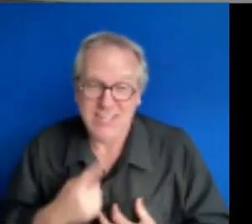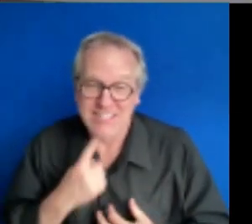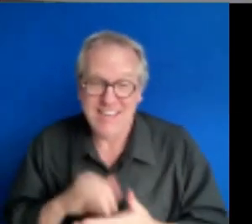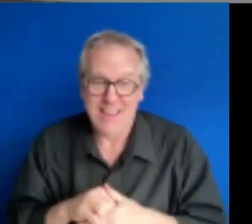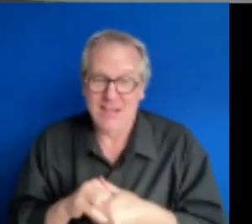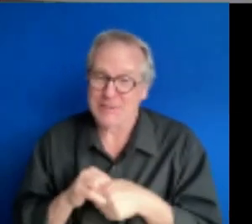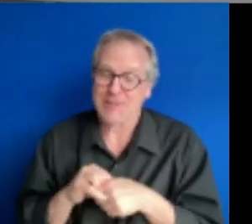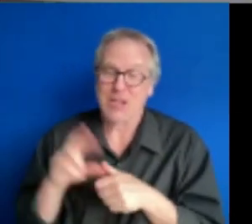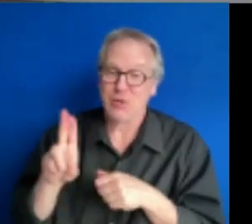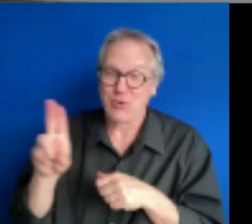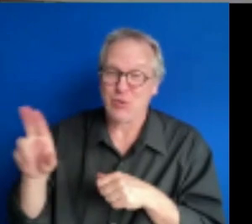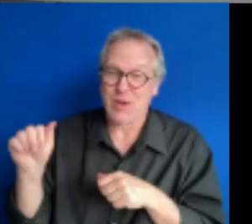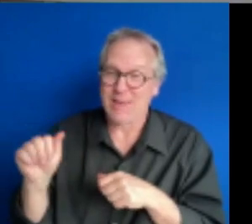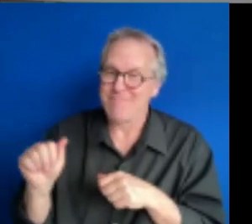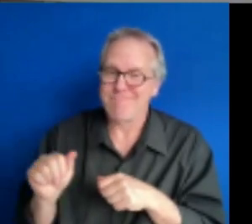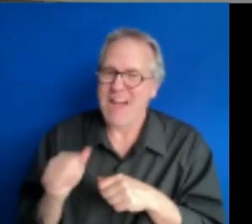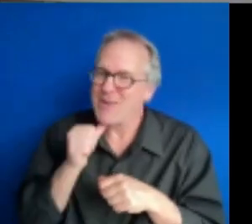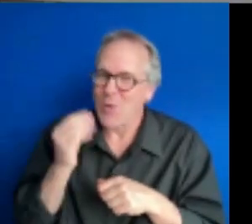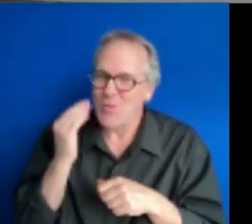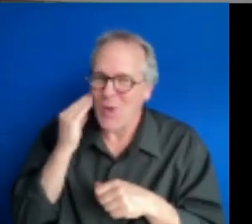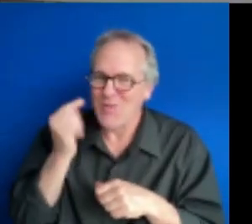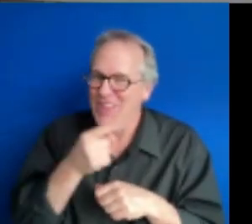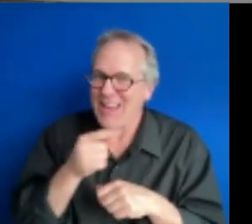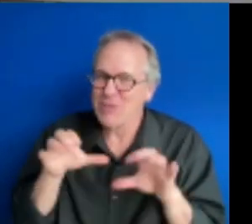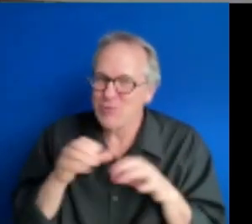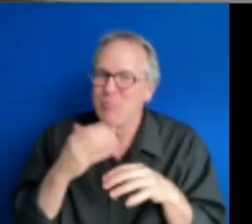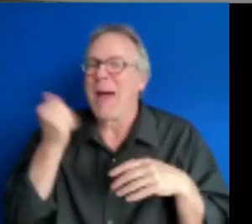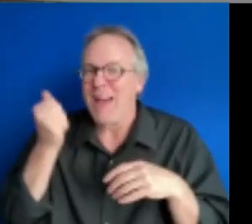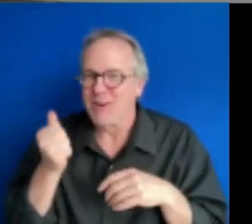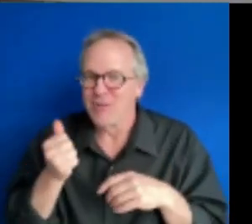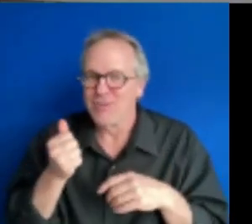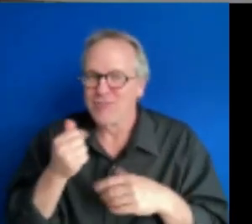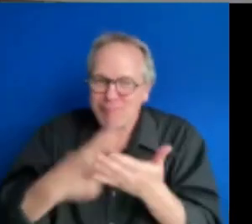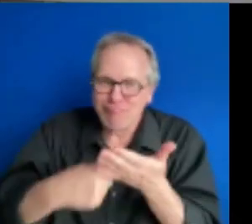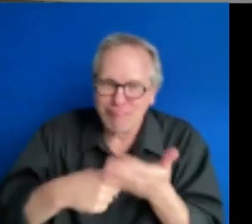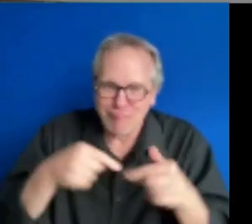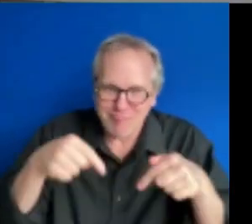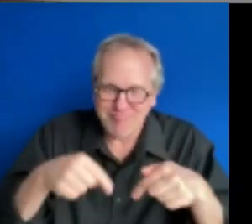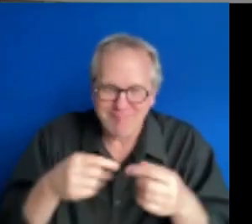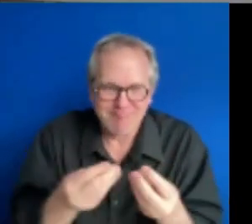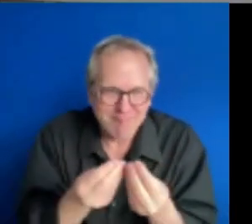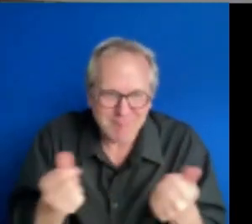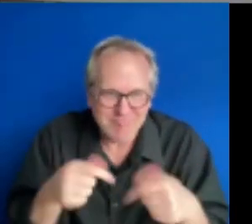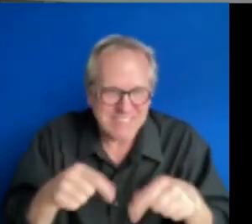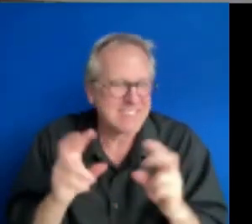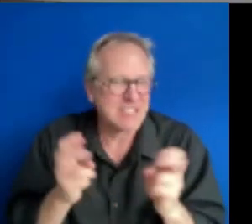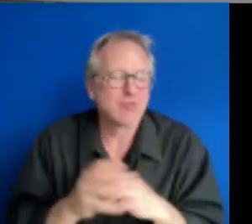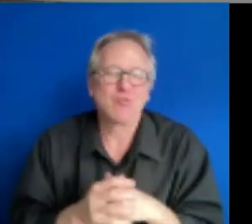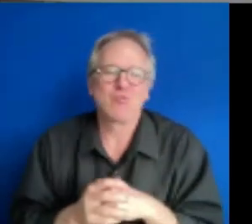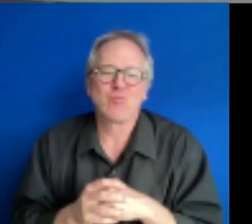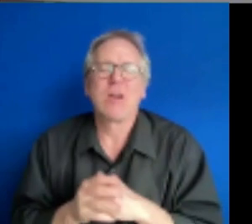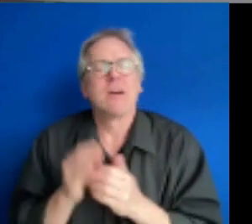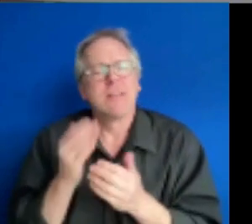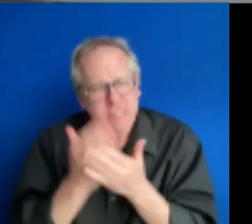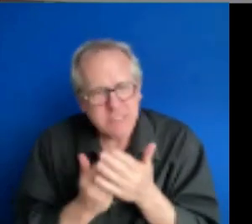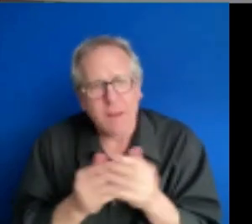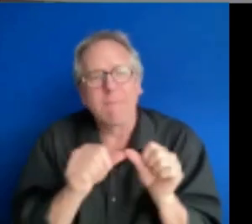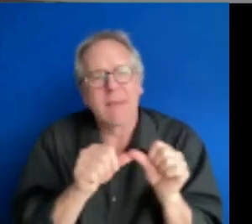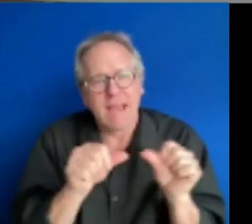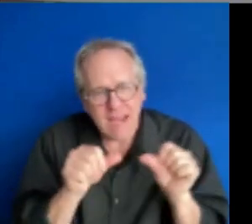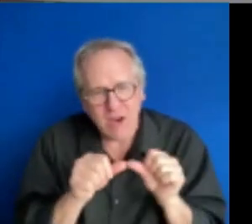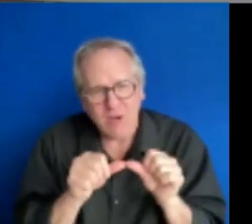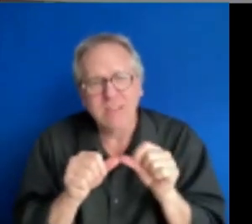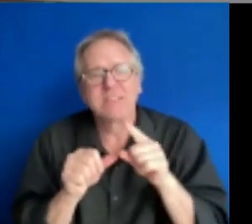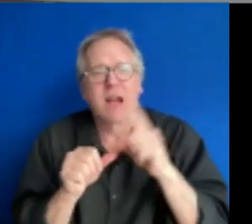as Unitarian Universalists, but I don't know that they do. I do think that there are some areas that